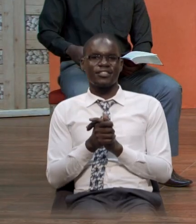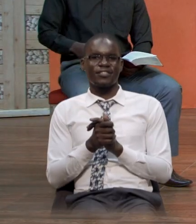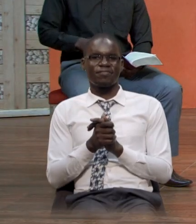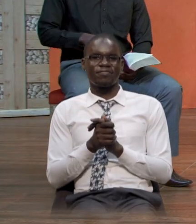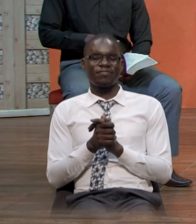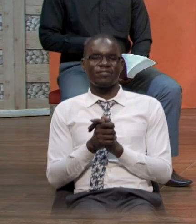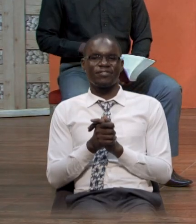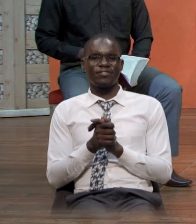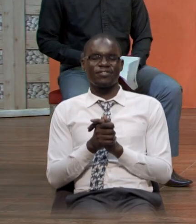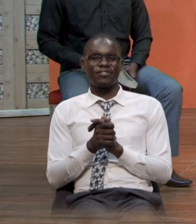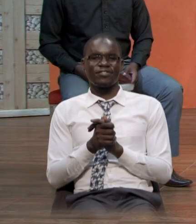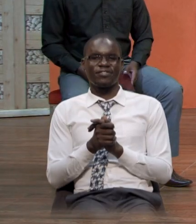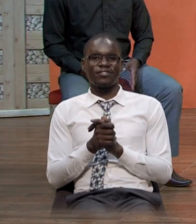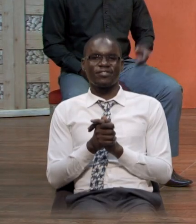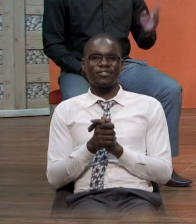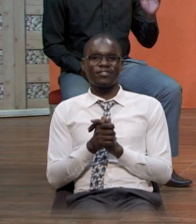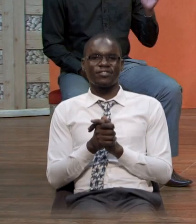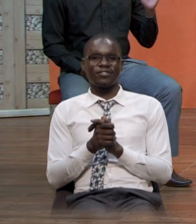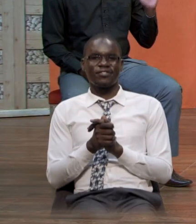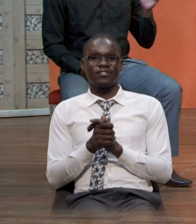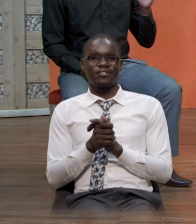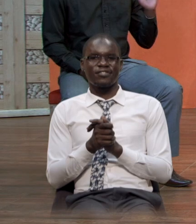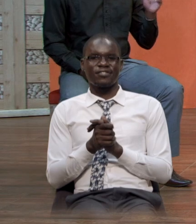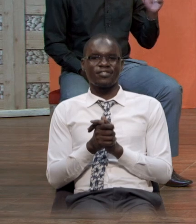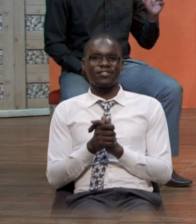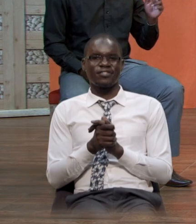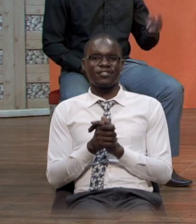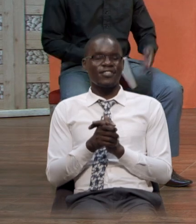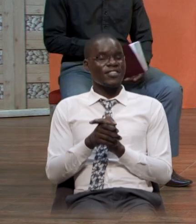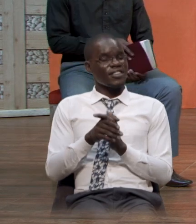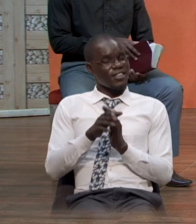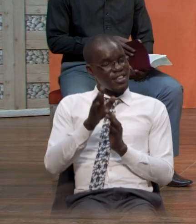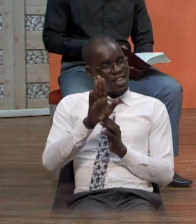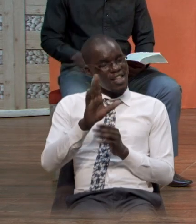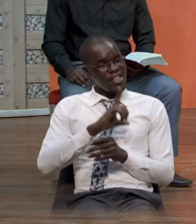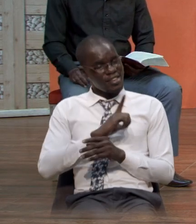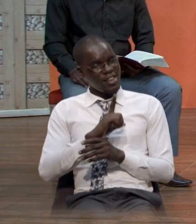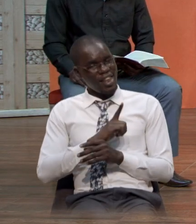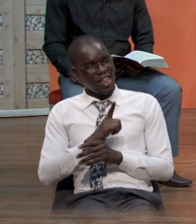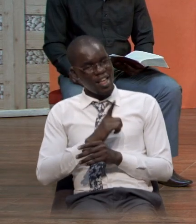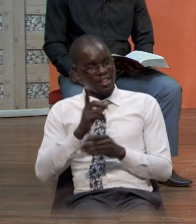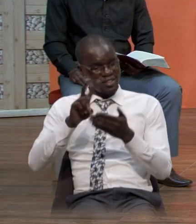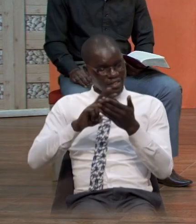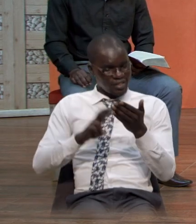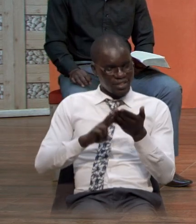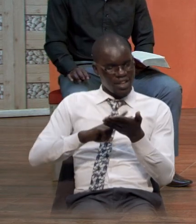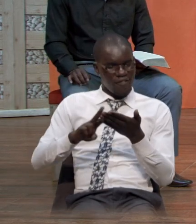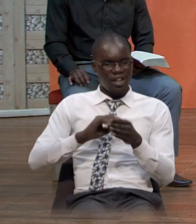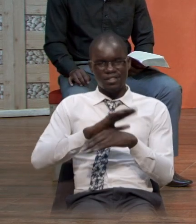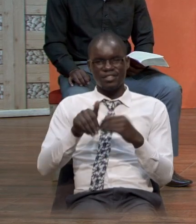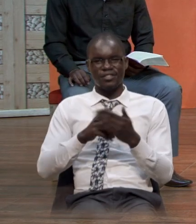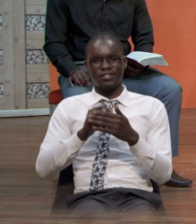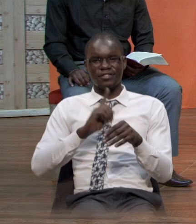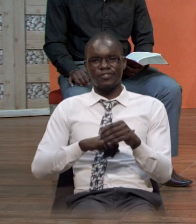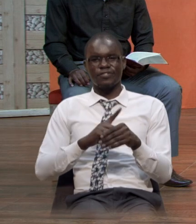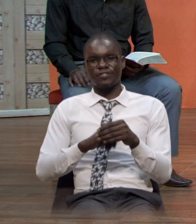is true. It is his luck. His Bible. So it is my Bible. He reads that verse like almost all the time. So, this is